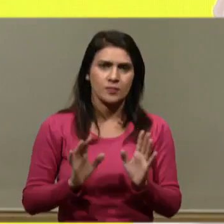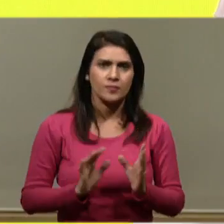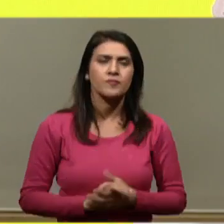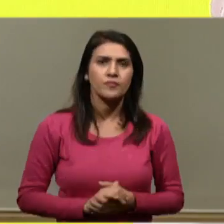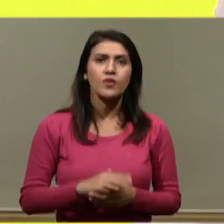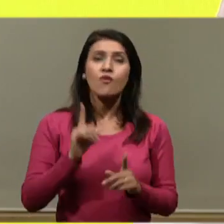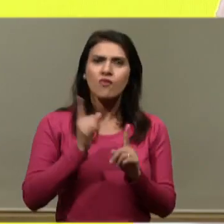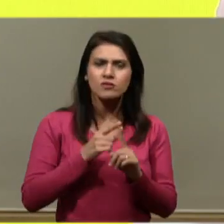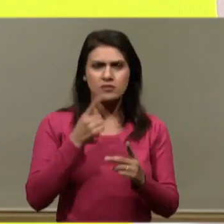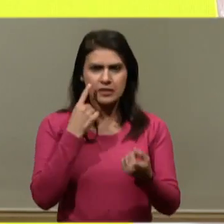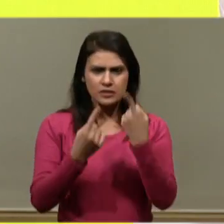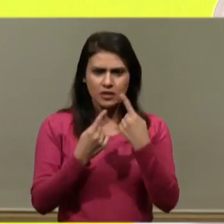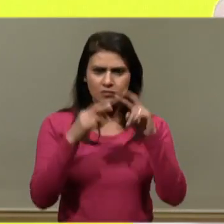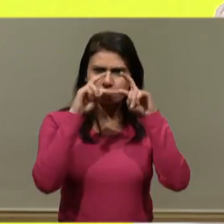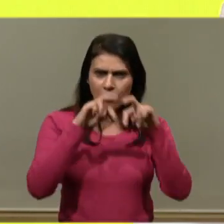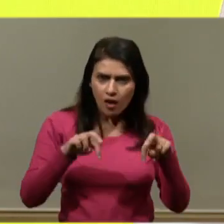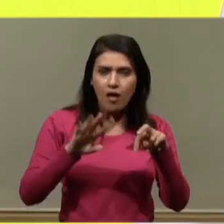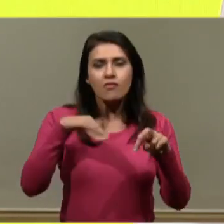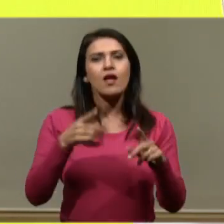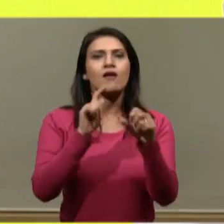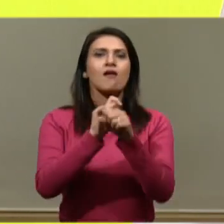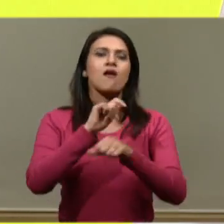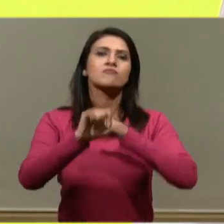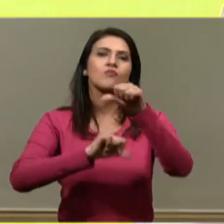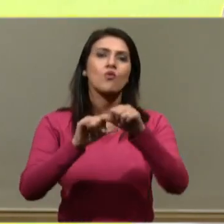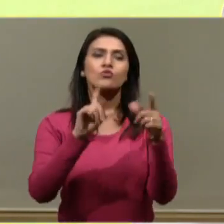to analyze and study and that's how you work it out at which job and which disability. multiple panicking genealigned. their